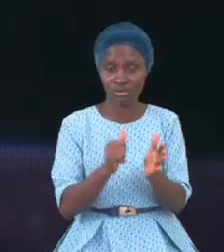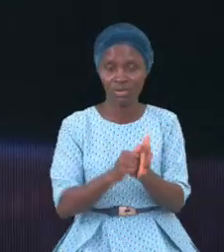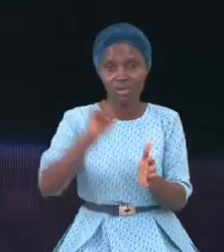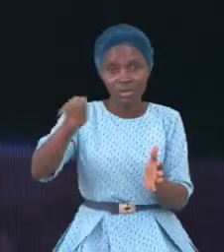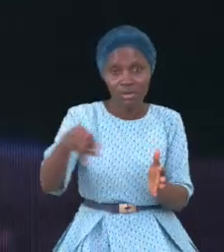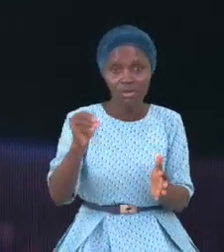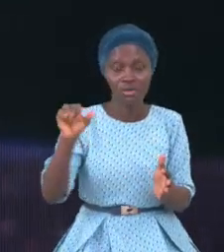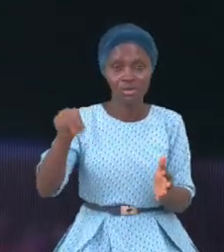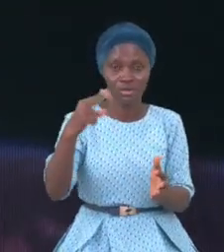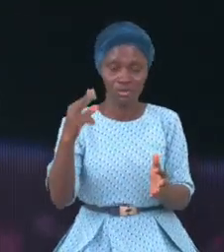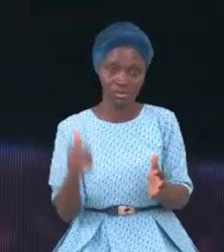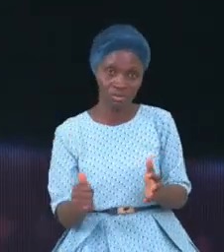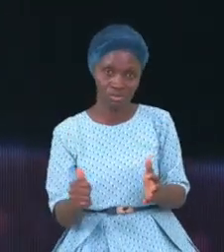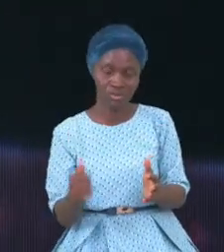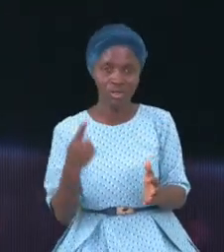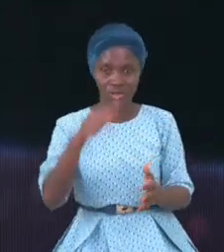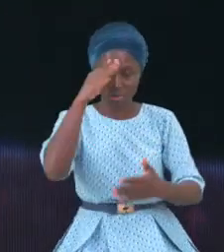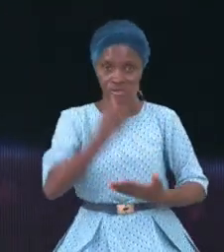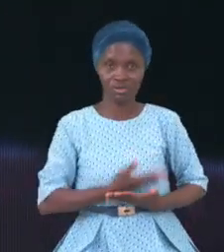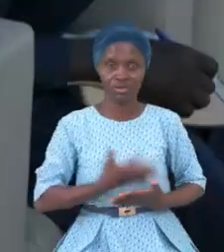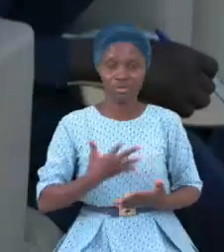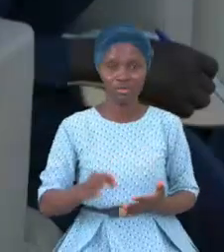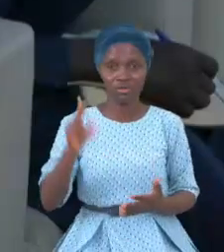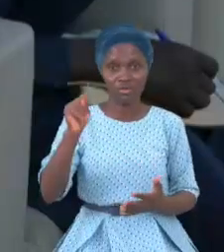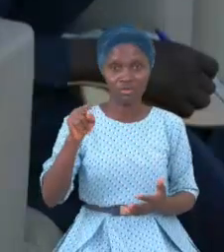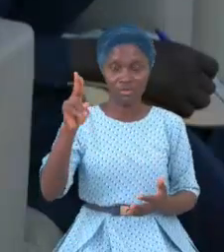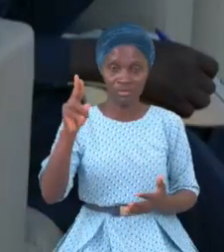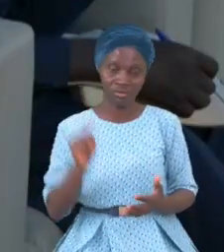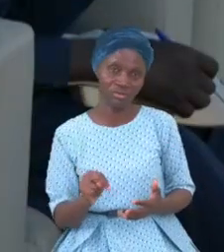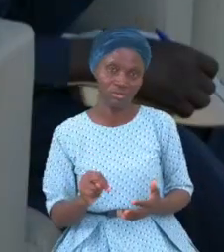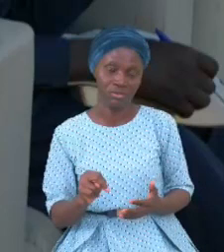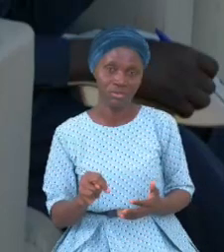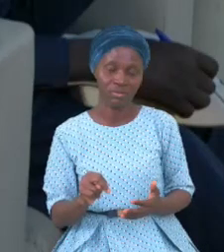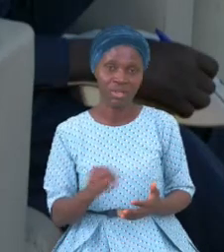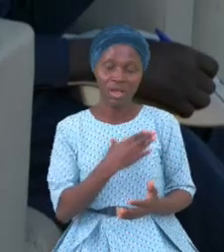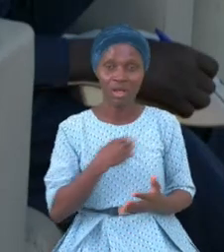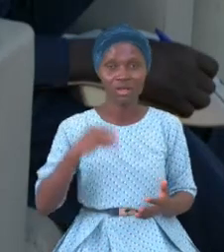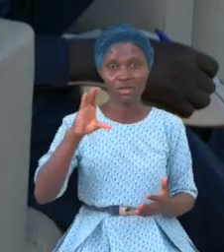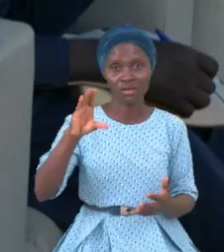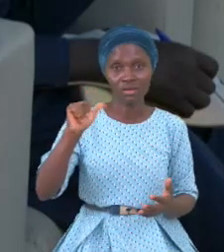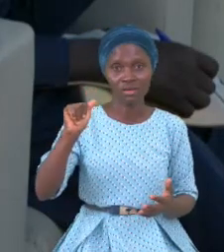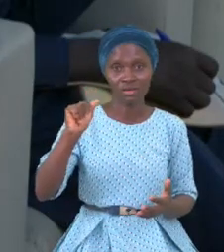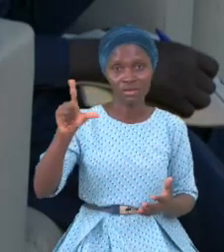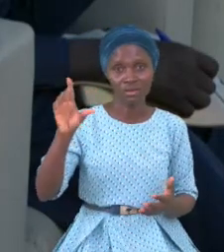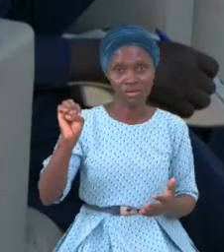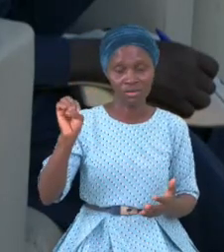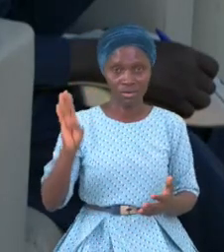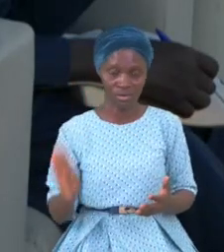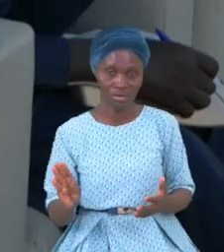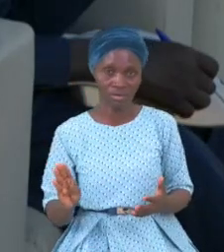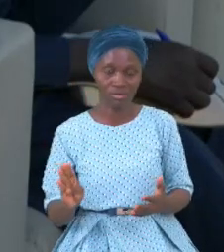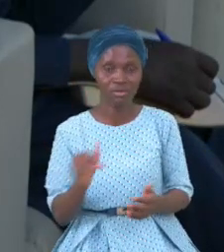this is a man, this is the model we're looking at, the minister we're looking at, and Caleb the son of Jephunneh, which one